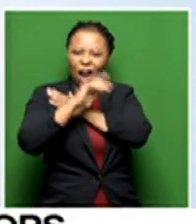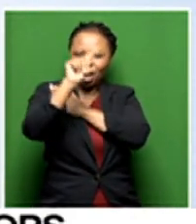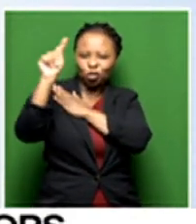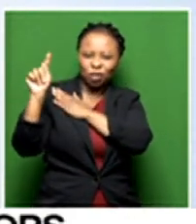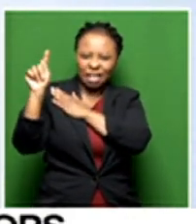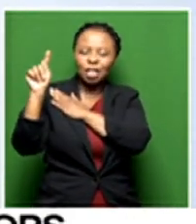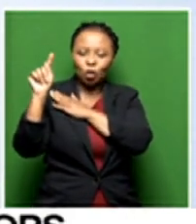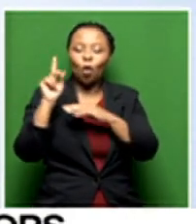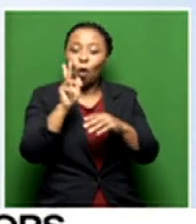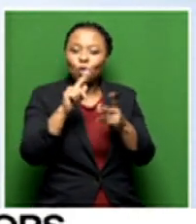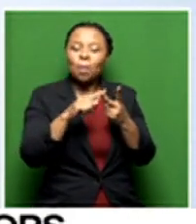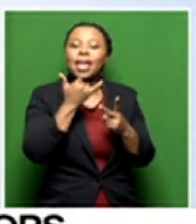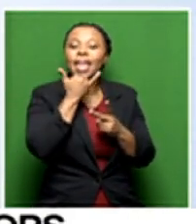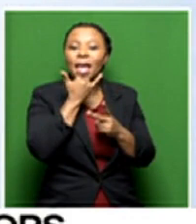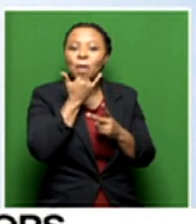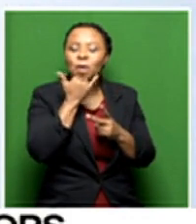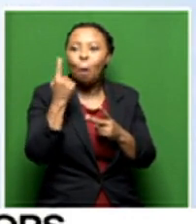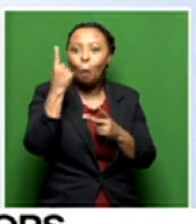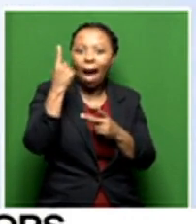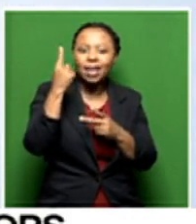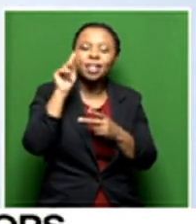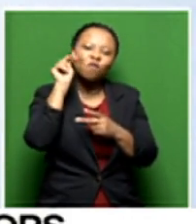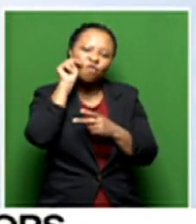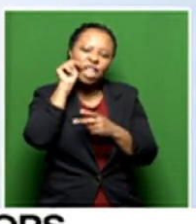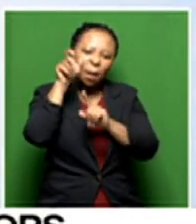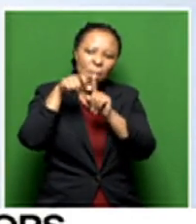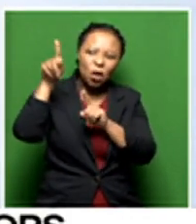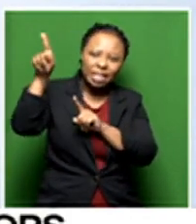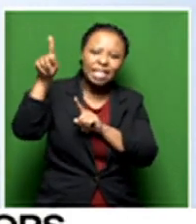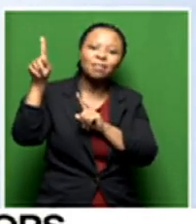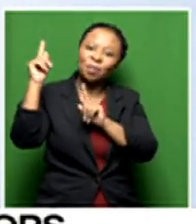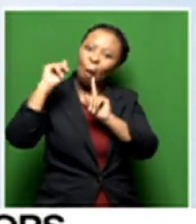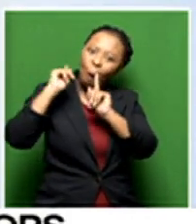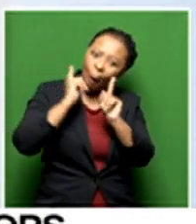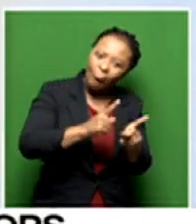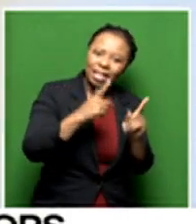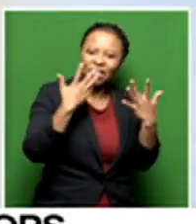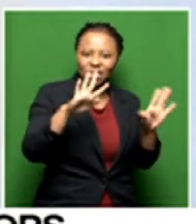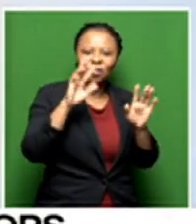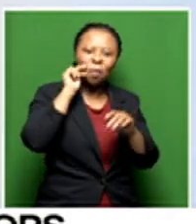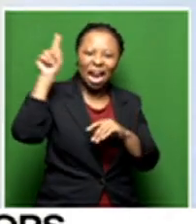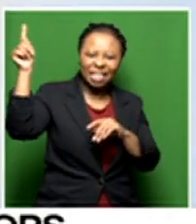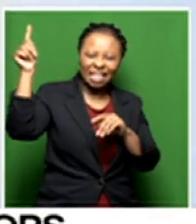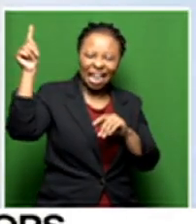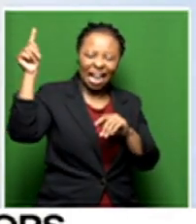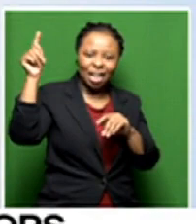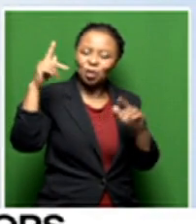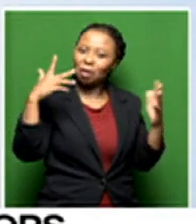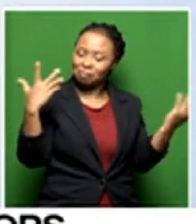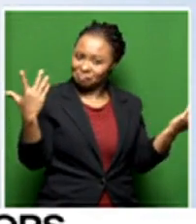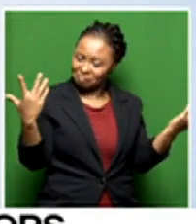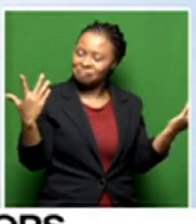I'm very happy that we've received one guy from Nigeria who also placed an order. So it's going